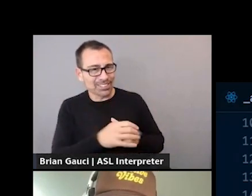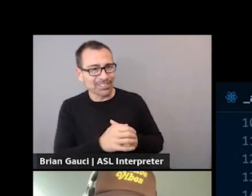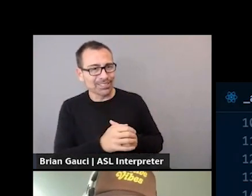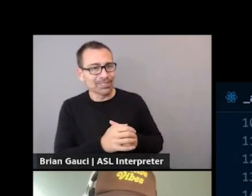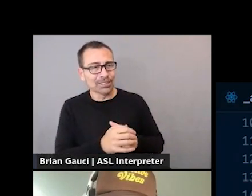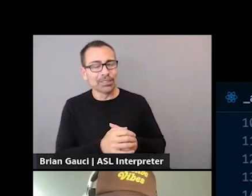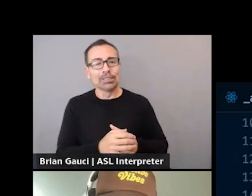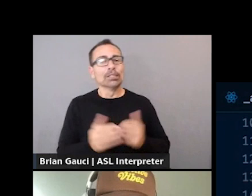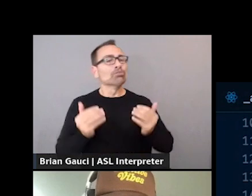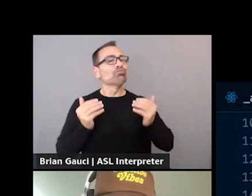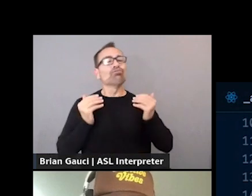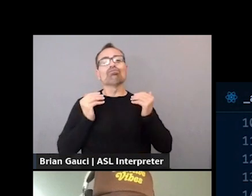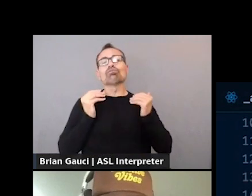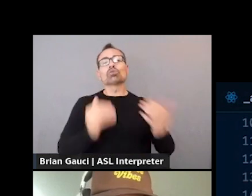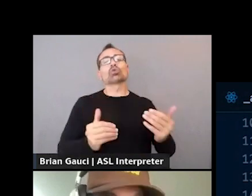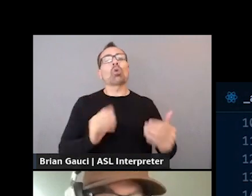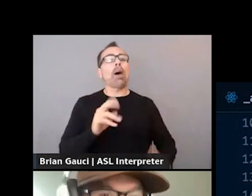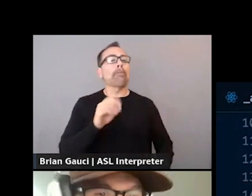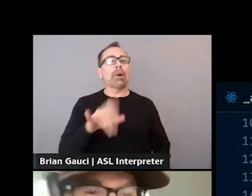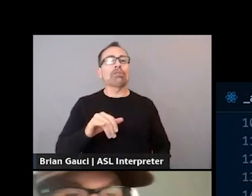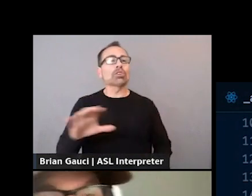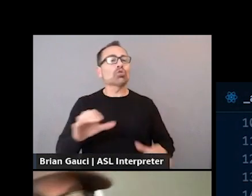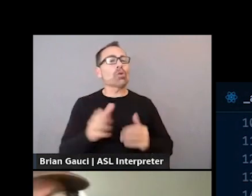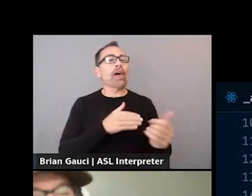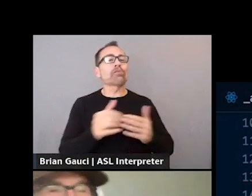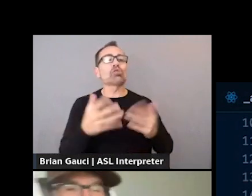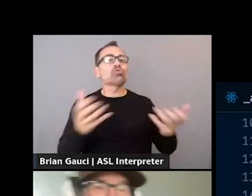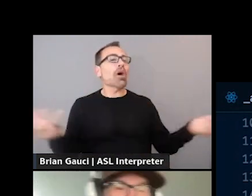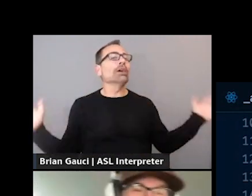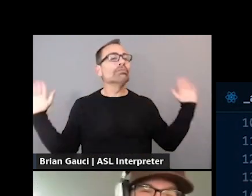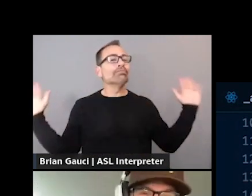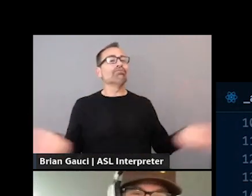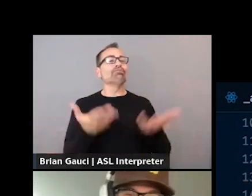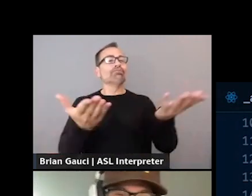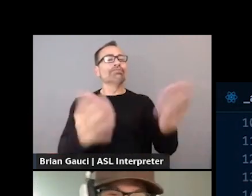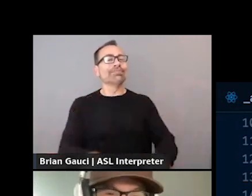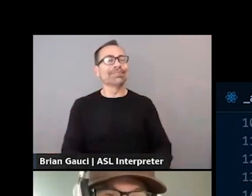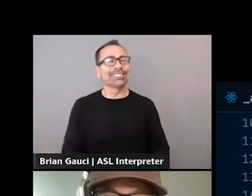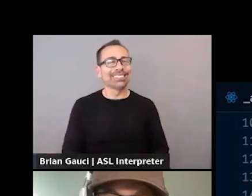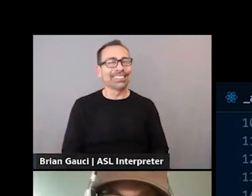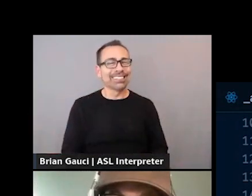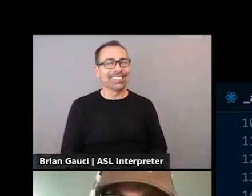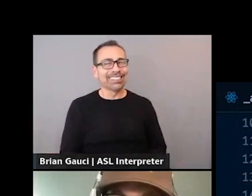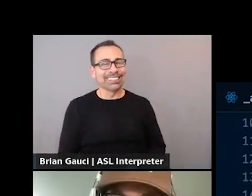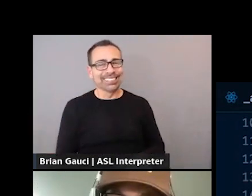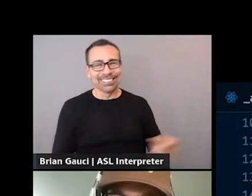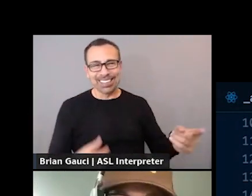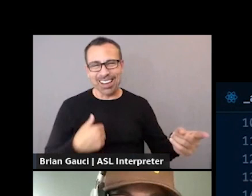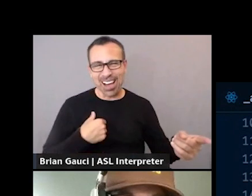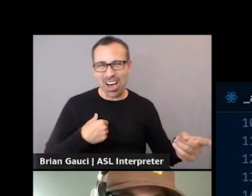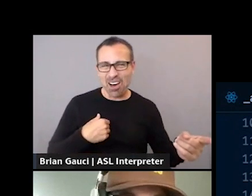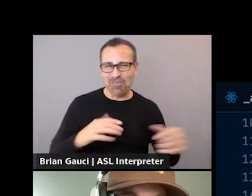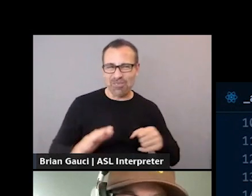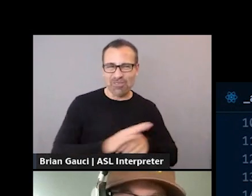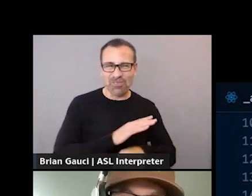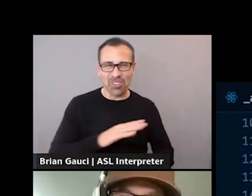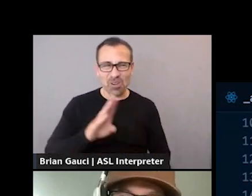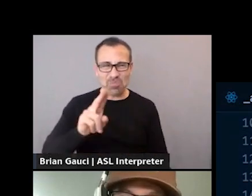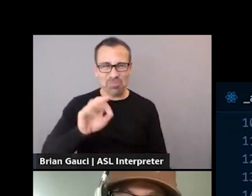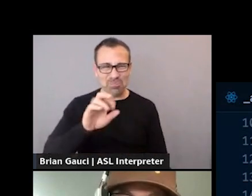go full Buffy and take whatever stabs you want. Full Buffy. I love Good, Buffy. Good reference. Sarah Michelle Gellar is my